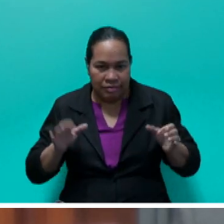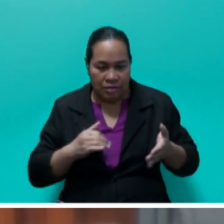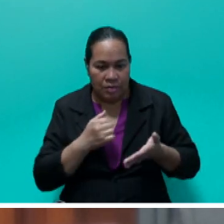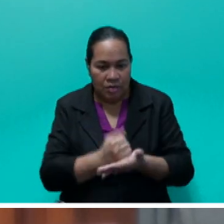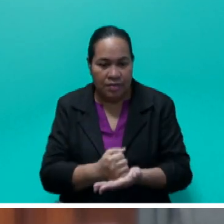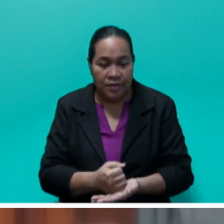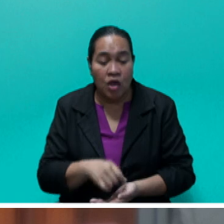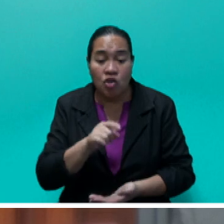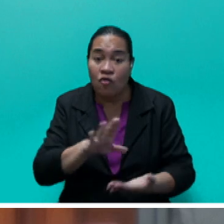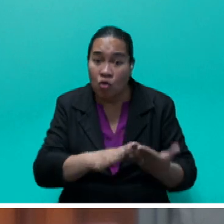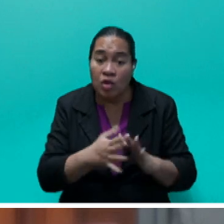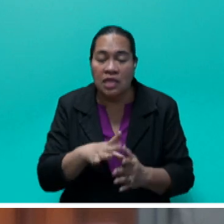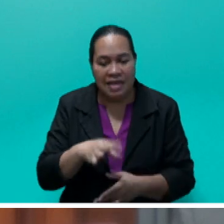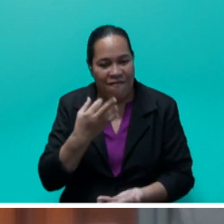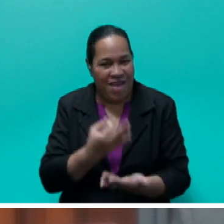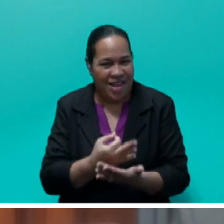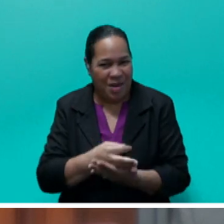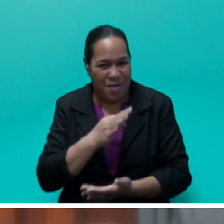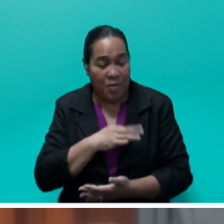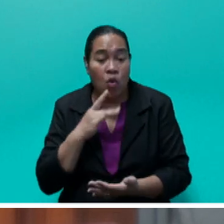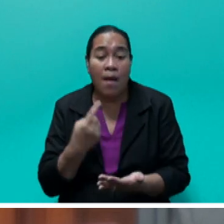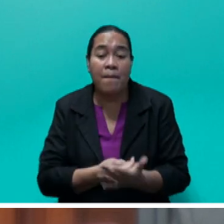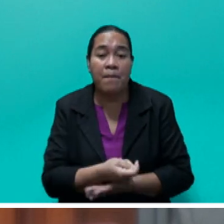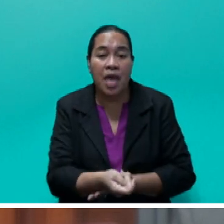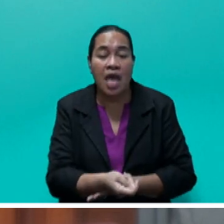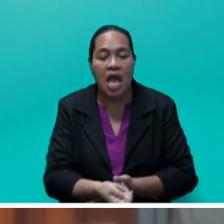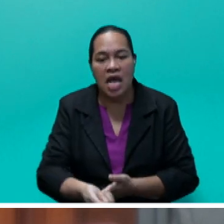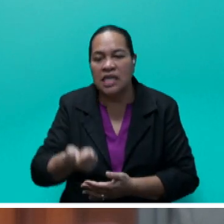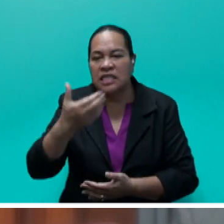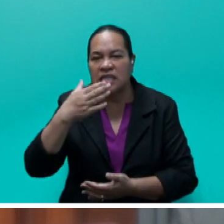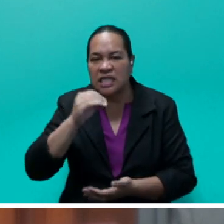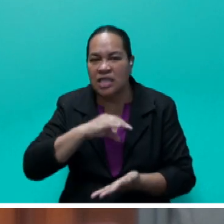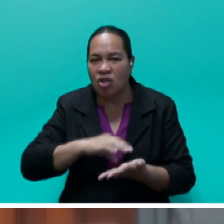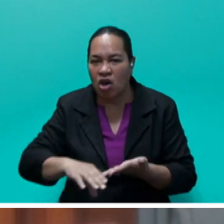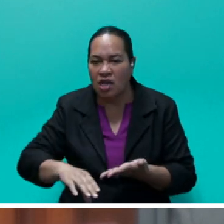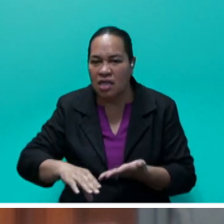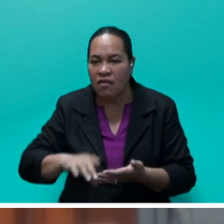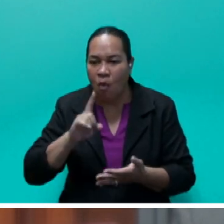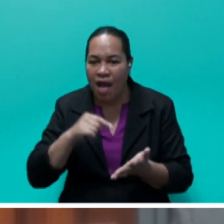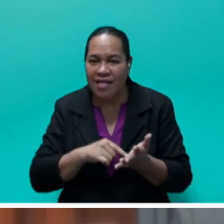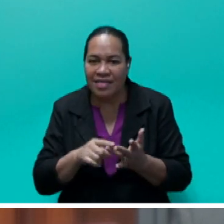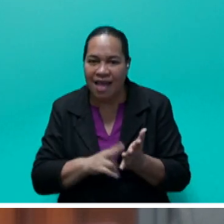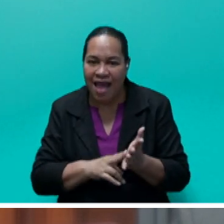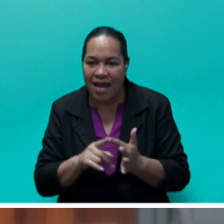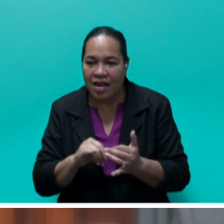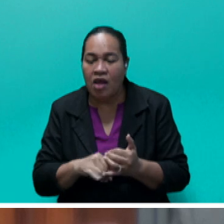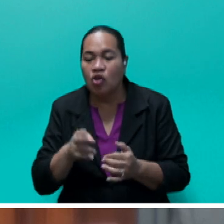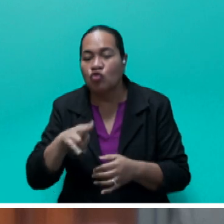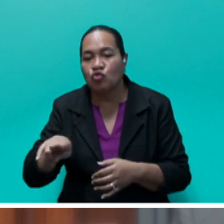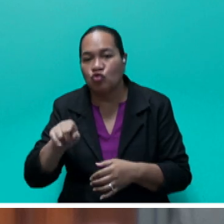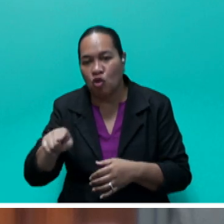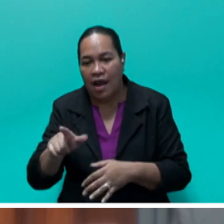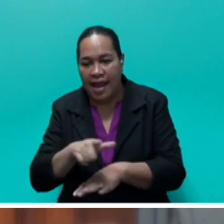finance benefit. These include the payments of $60 per ton to landowners, resulting in a total payout